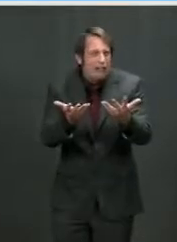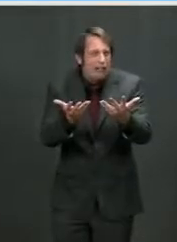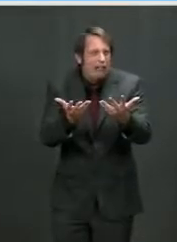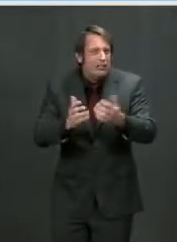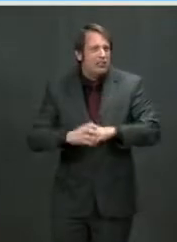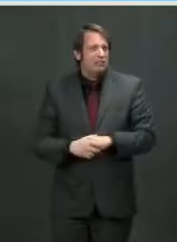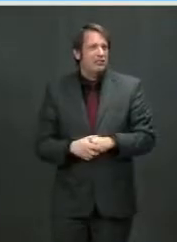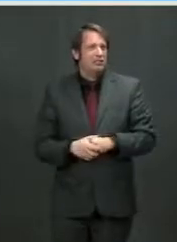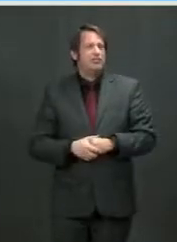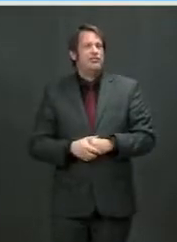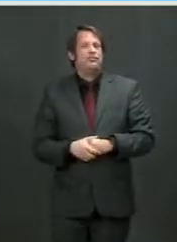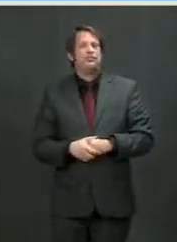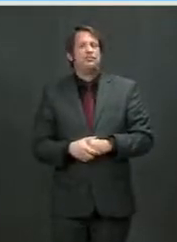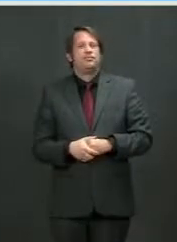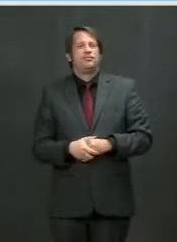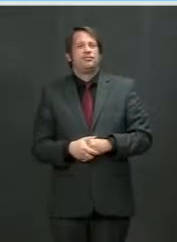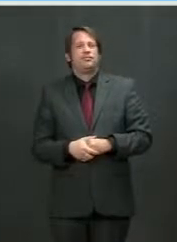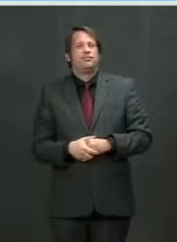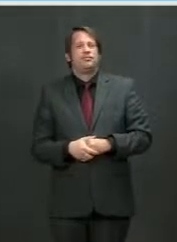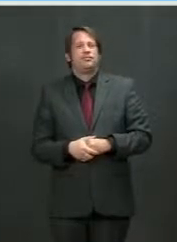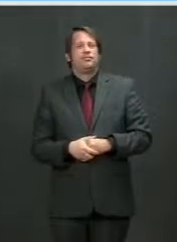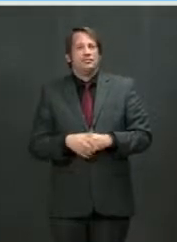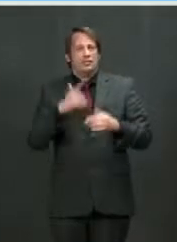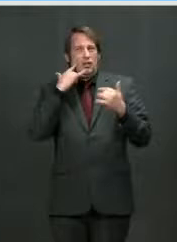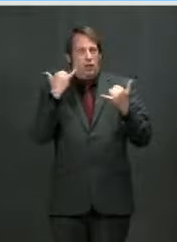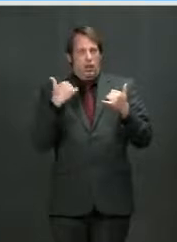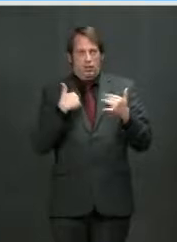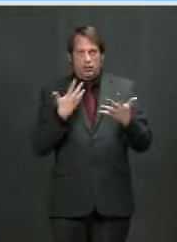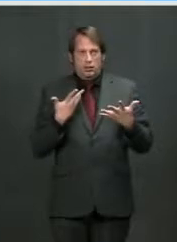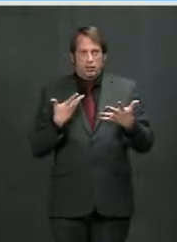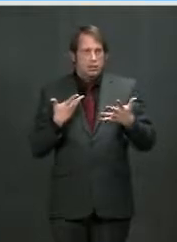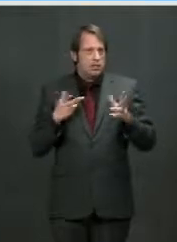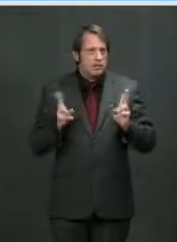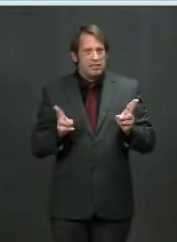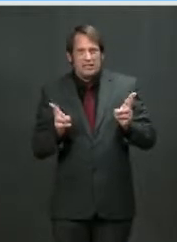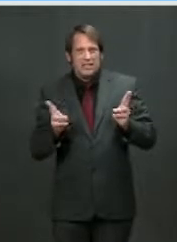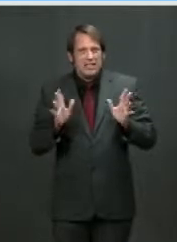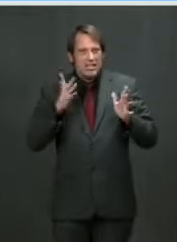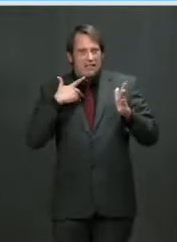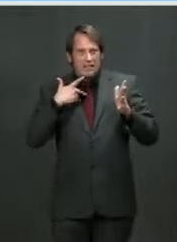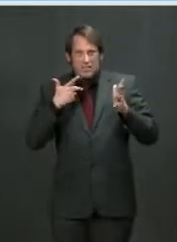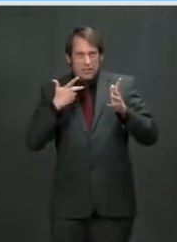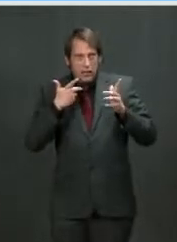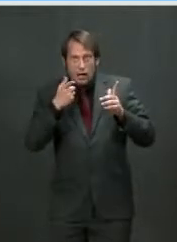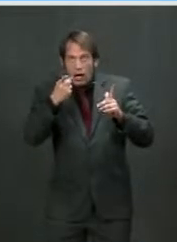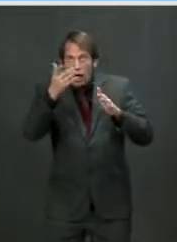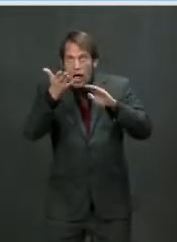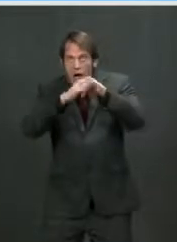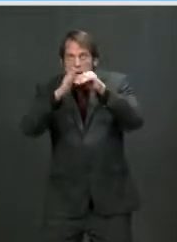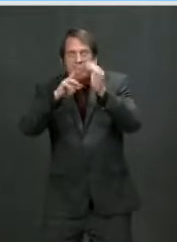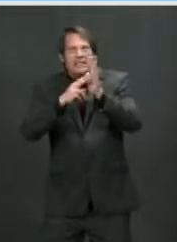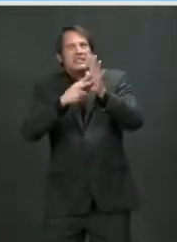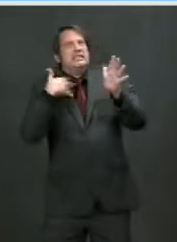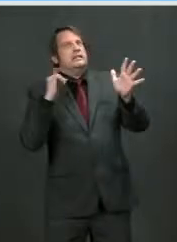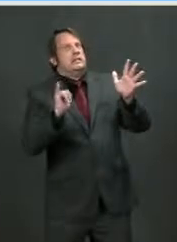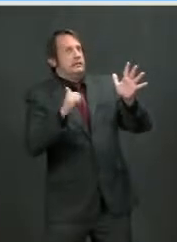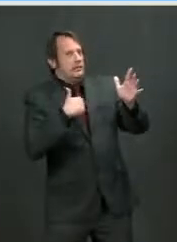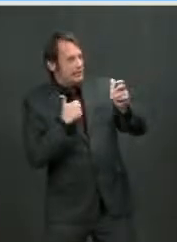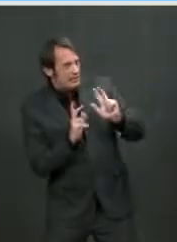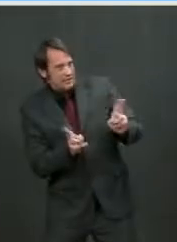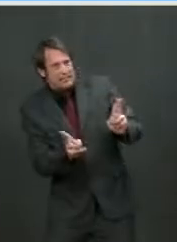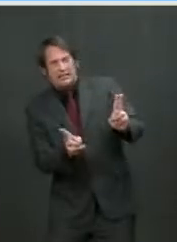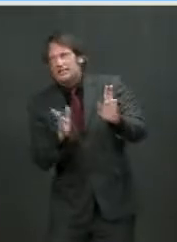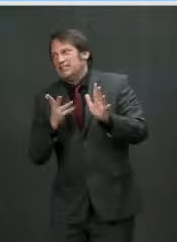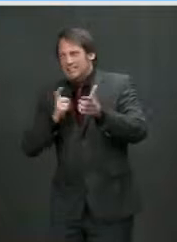this race and it feels like we're close, but we're falling behind. So I'm just wondering if there should be more aggressive guidance than we're seeing from either the state or federal